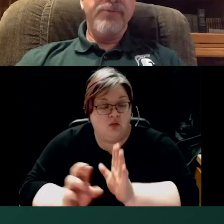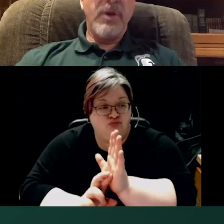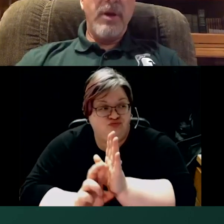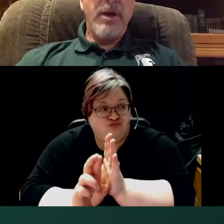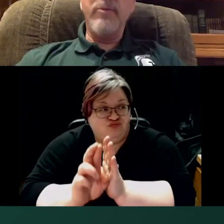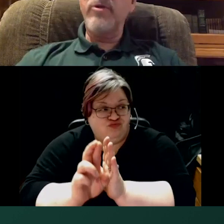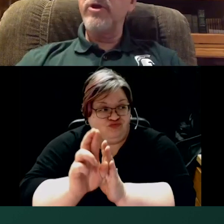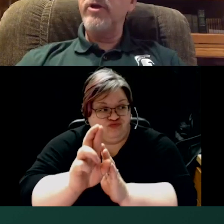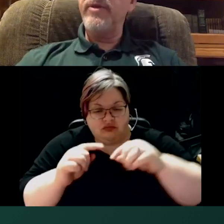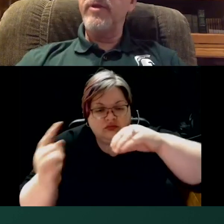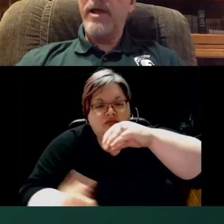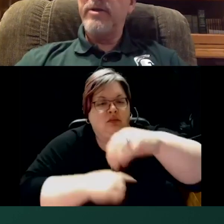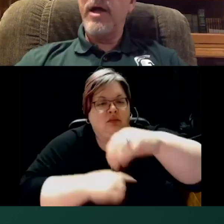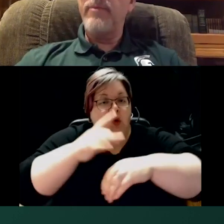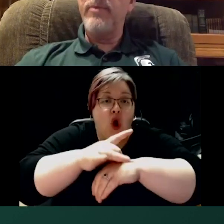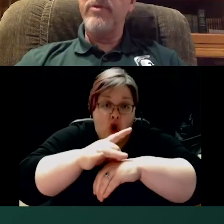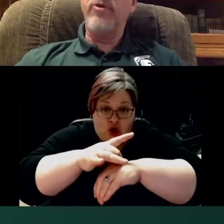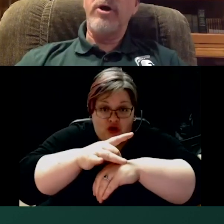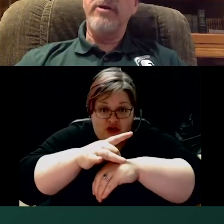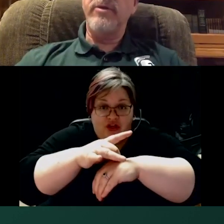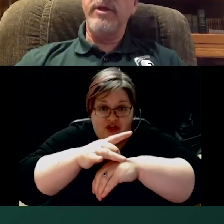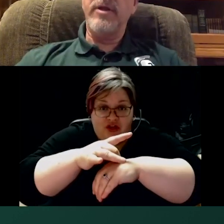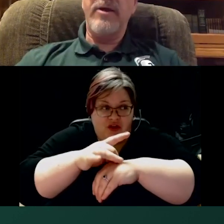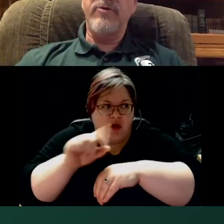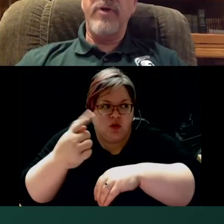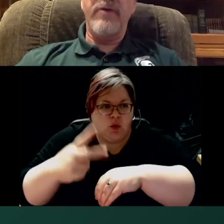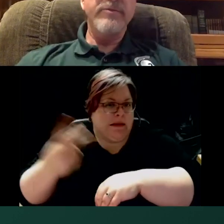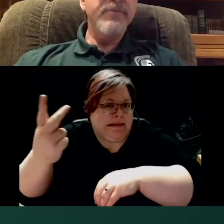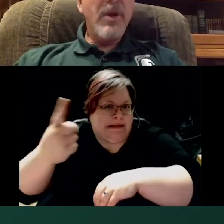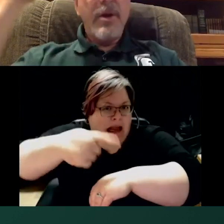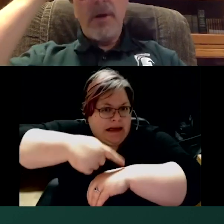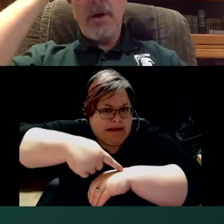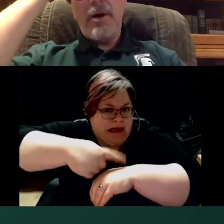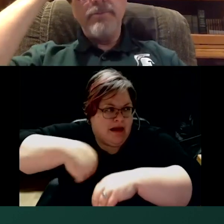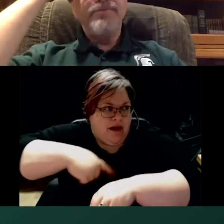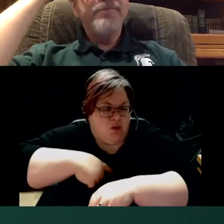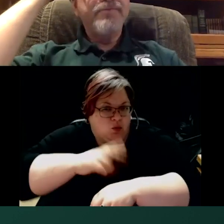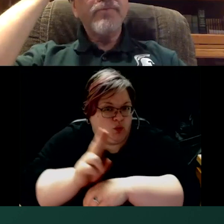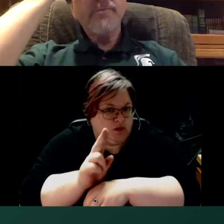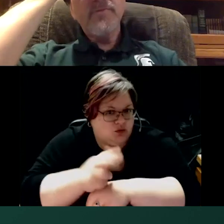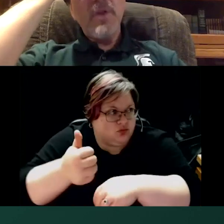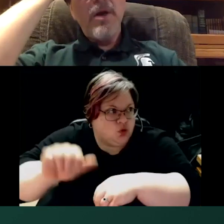mission, because it was only going to be the second time people have gone on to the Saturn V. Um,